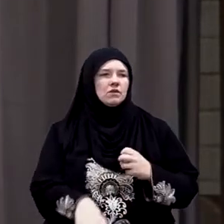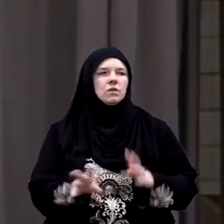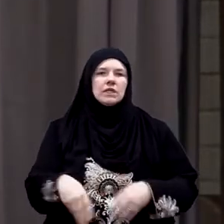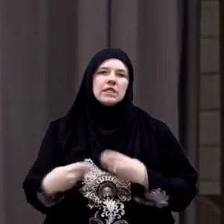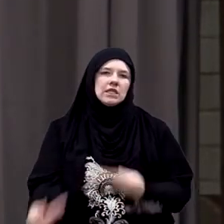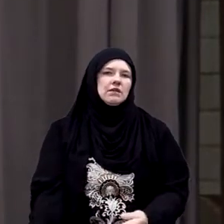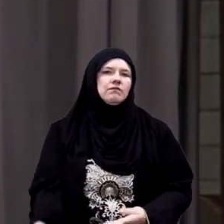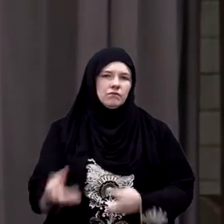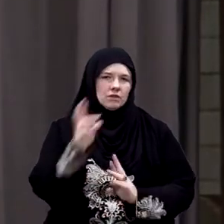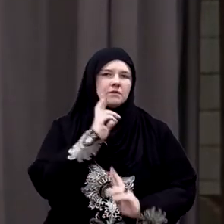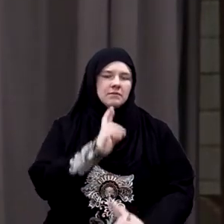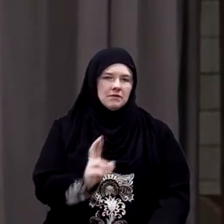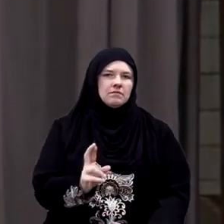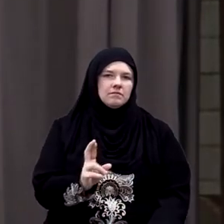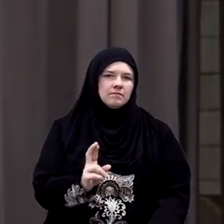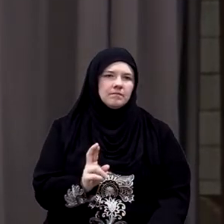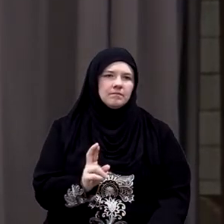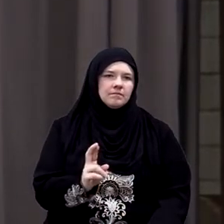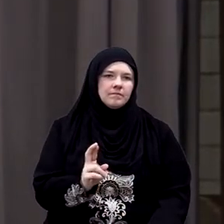give respect,